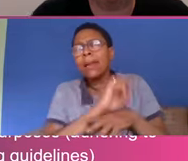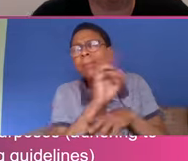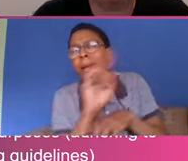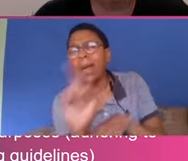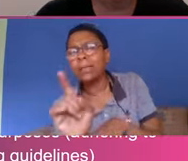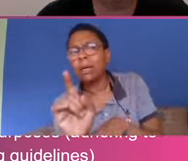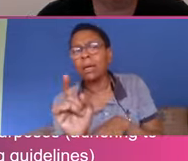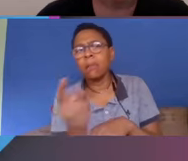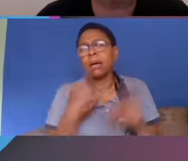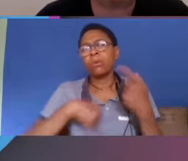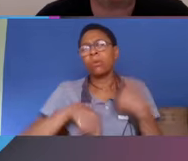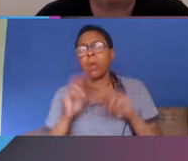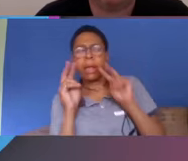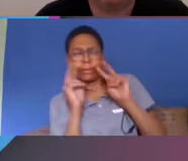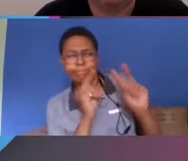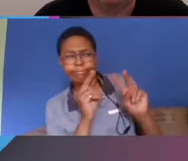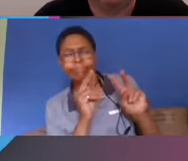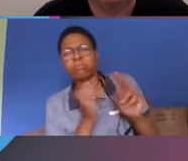easing of the lockdown.